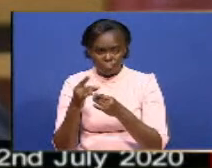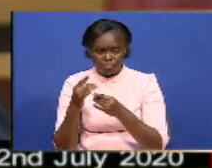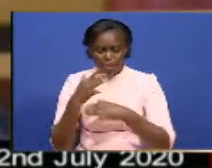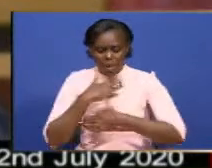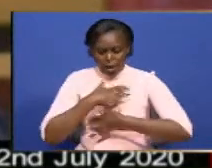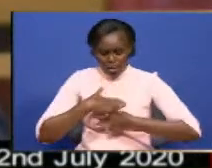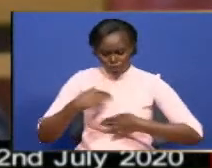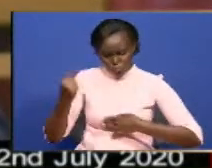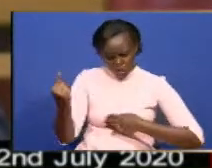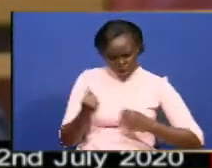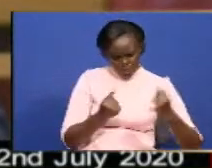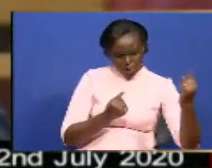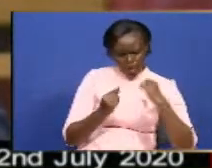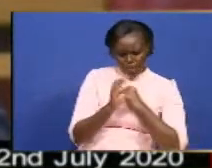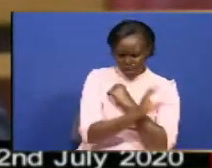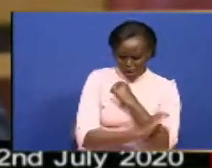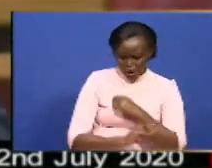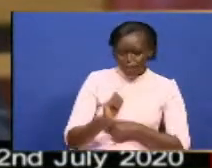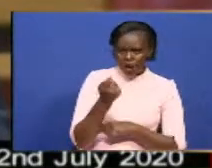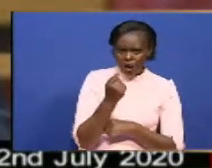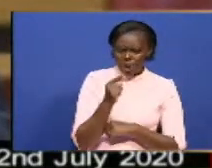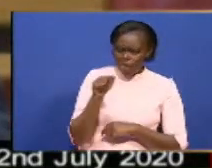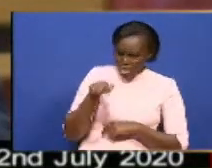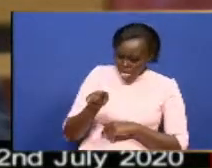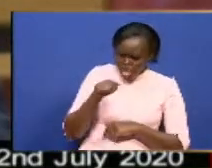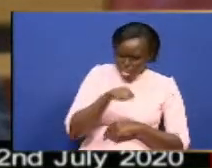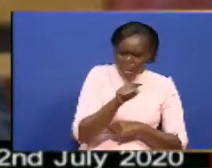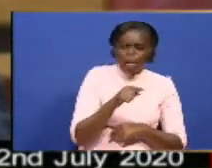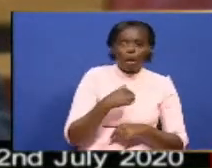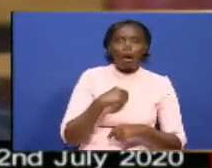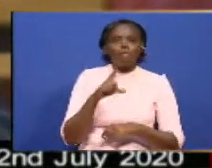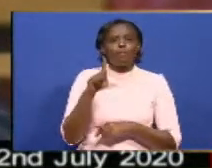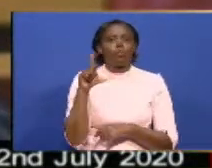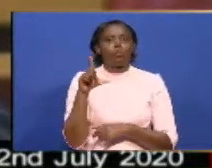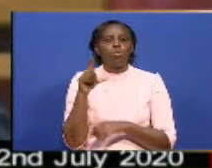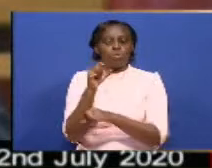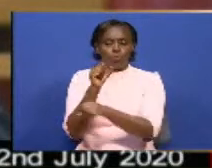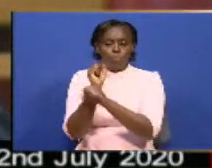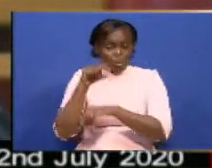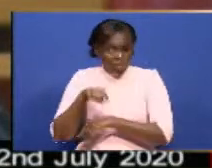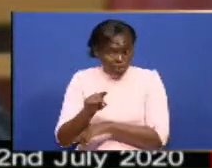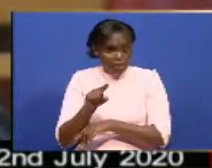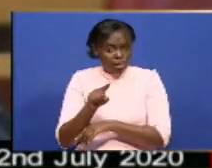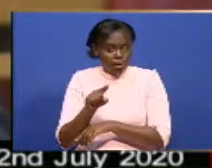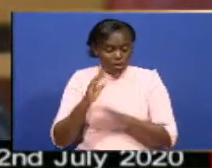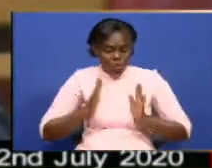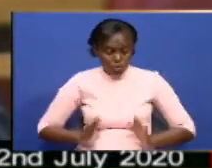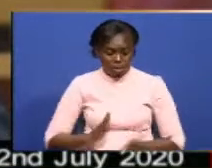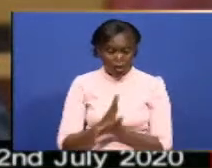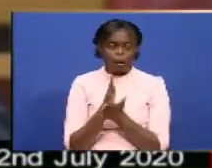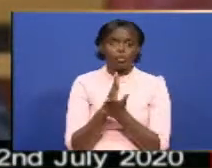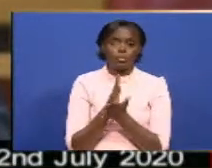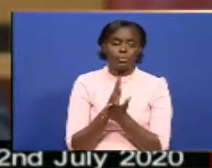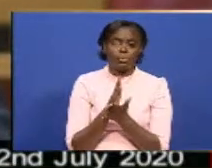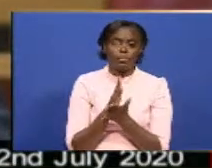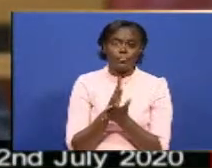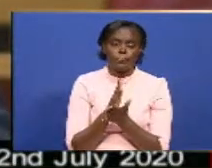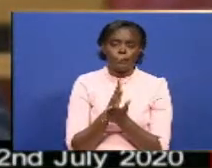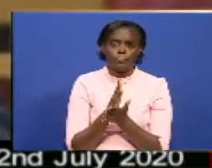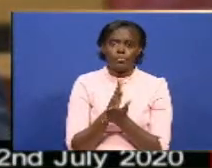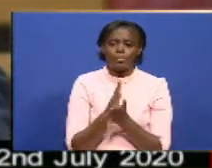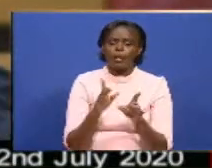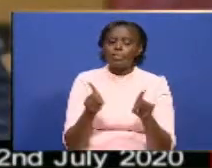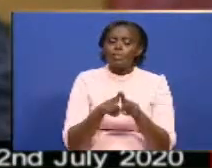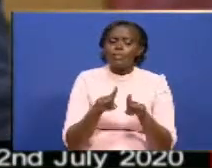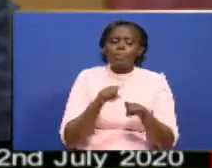country and there are laws which safeguard them in terms of their own human rights. But at the same